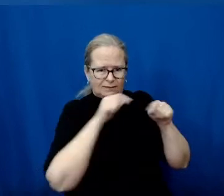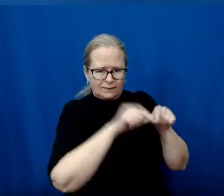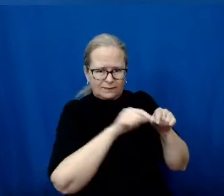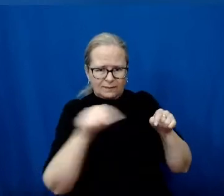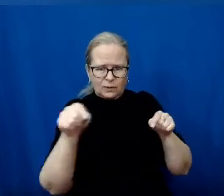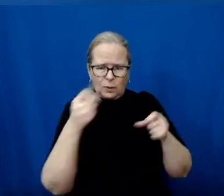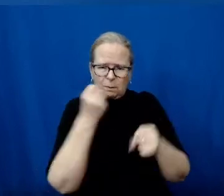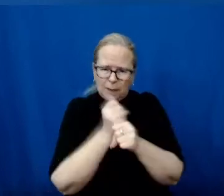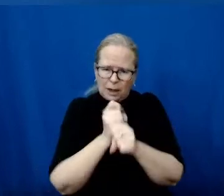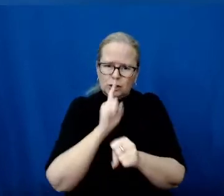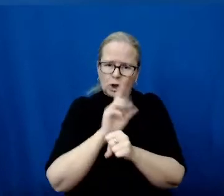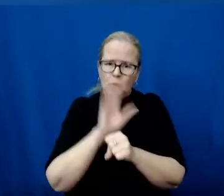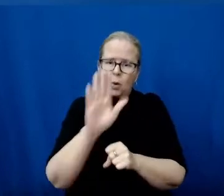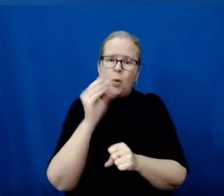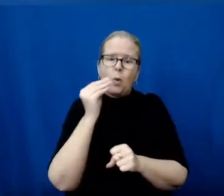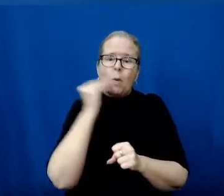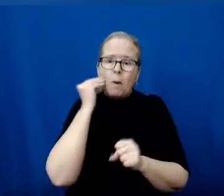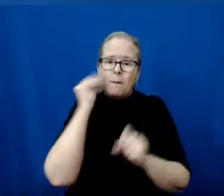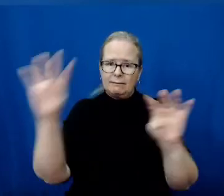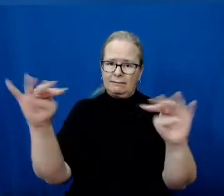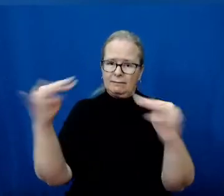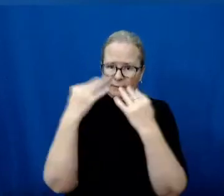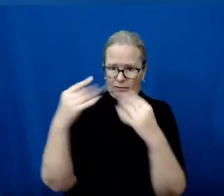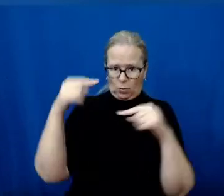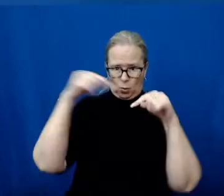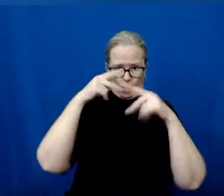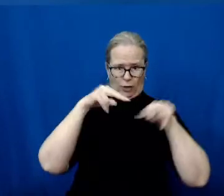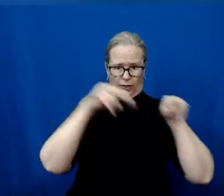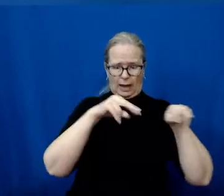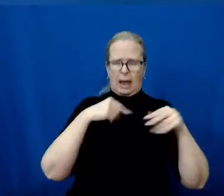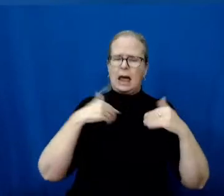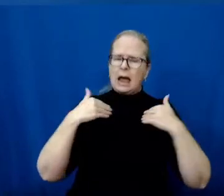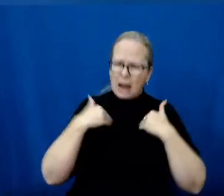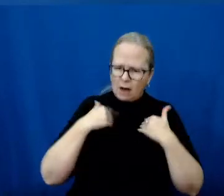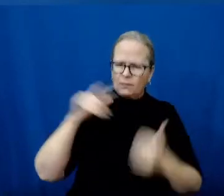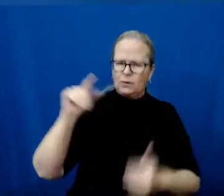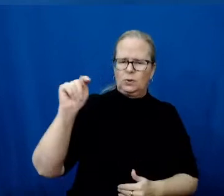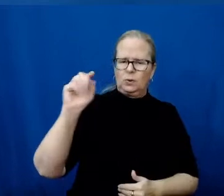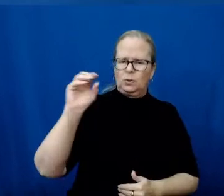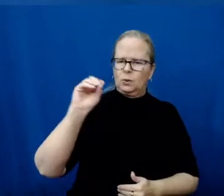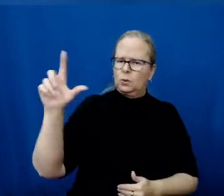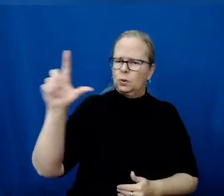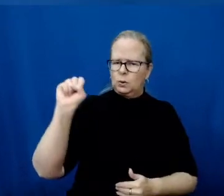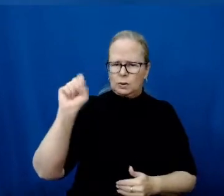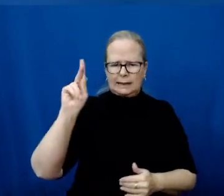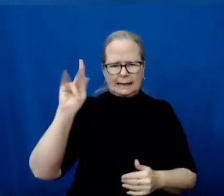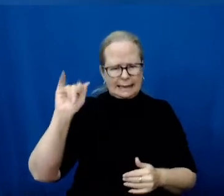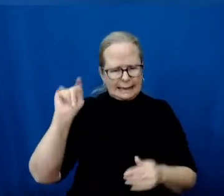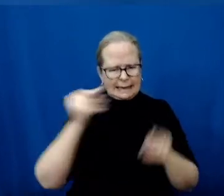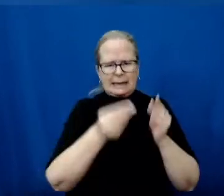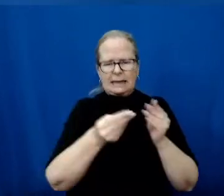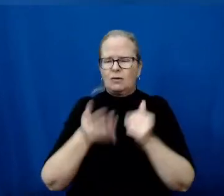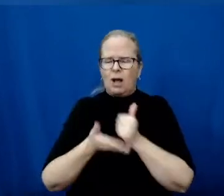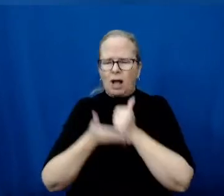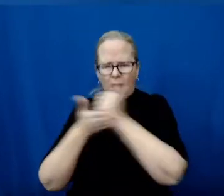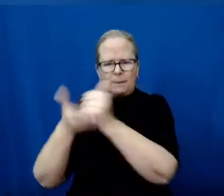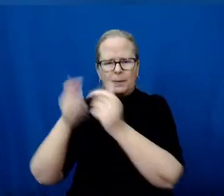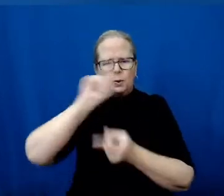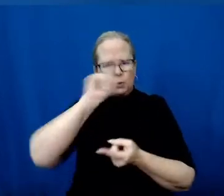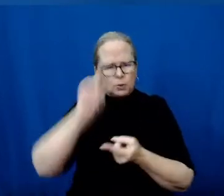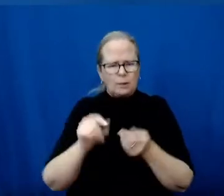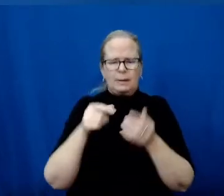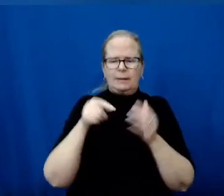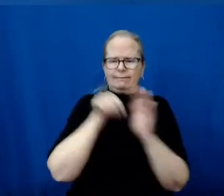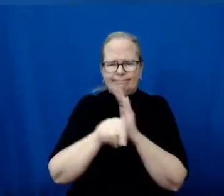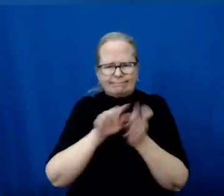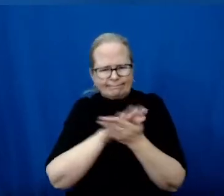of transmission, and to navigate detrimental messaging. Lately, you have heard us talk a lot about rejecting the